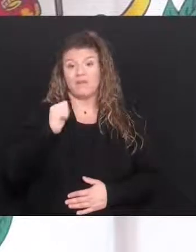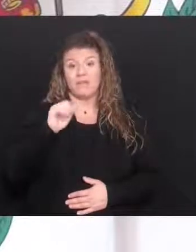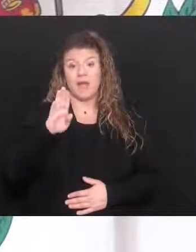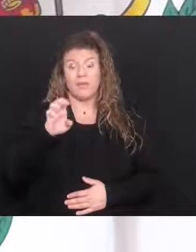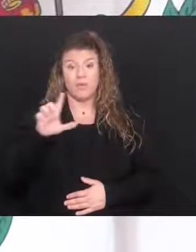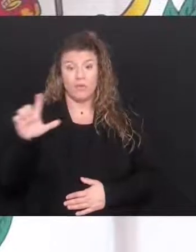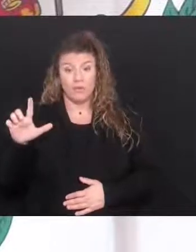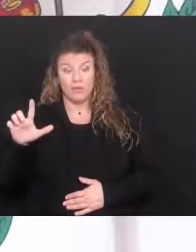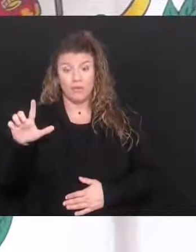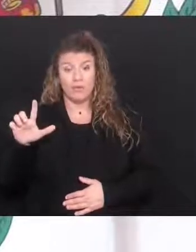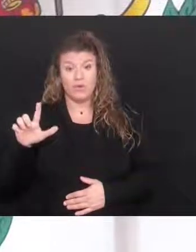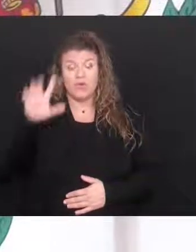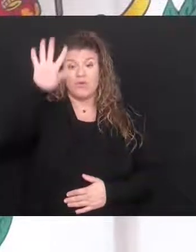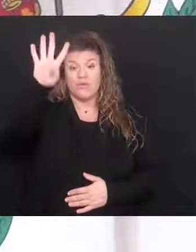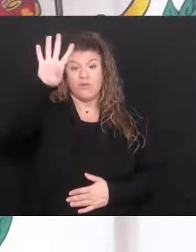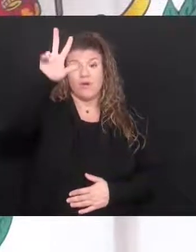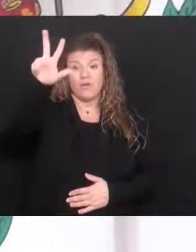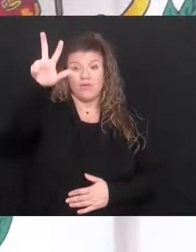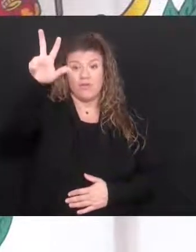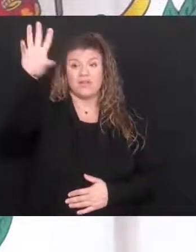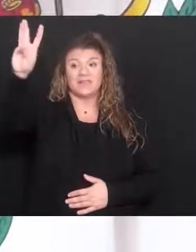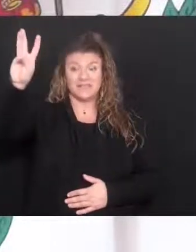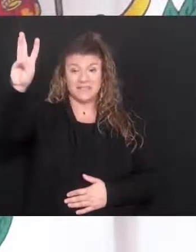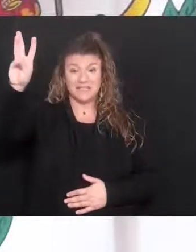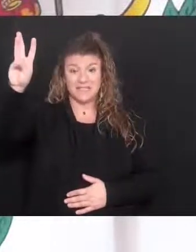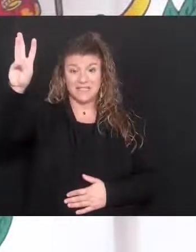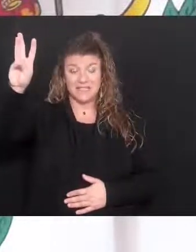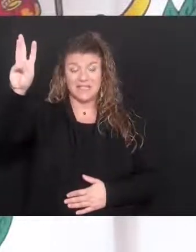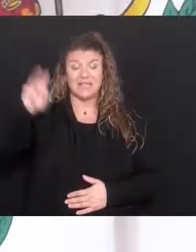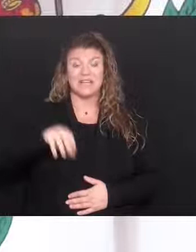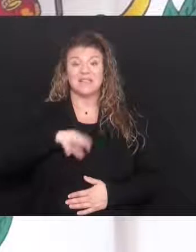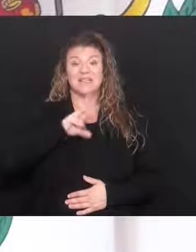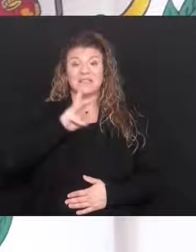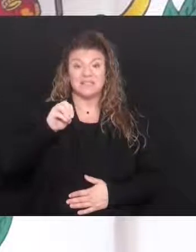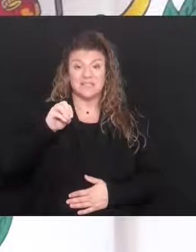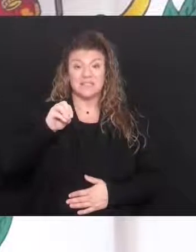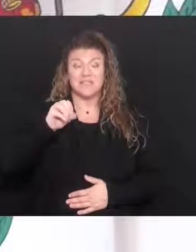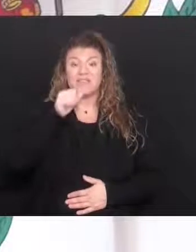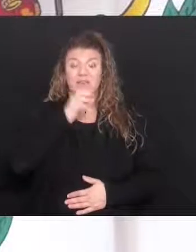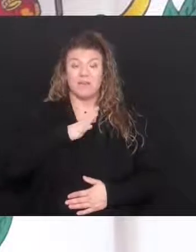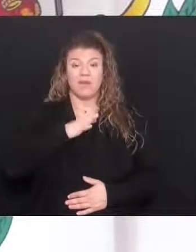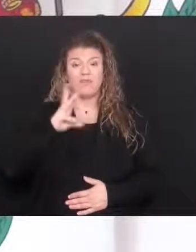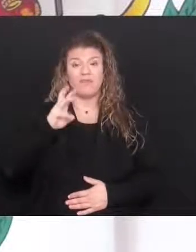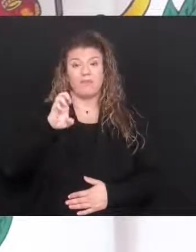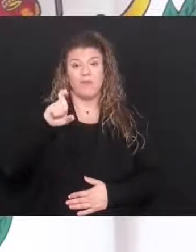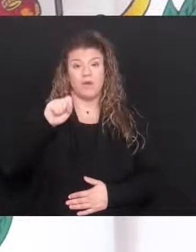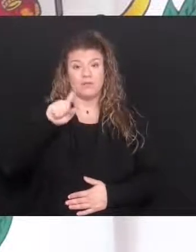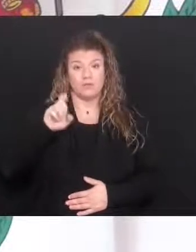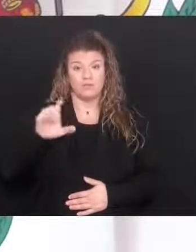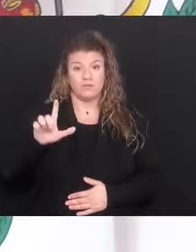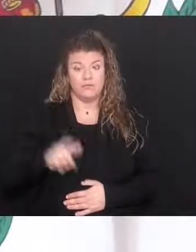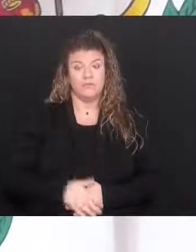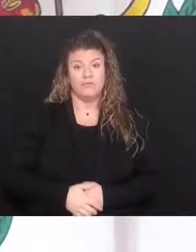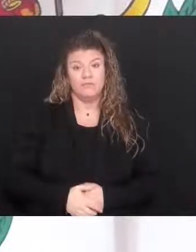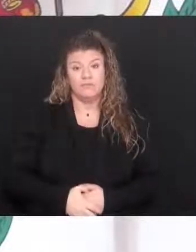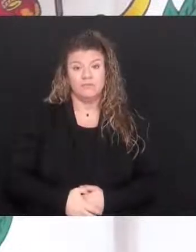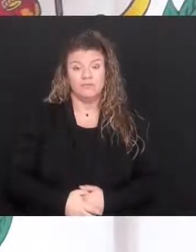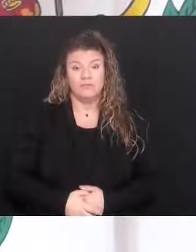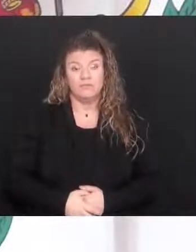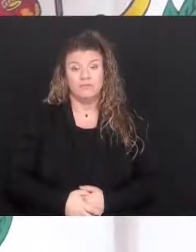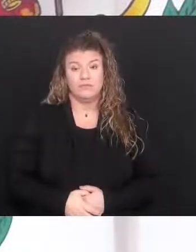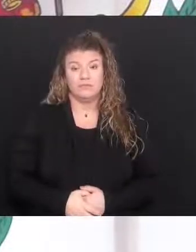County. And the 4,316th death in West Virginia is a 60-year-old female from Wetzel County.